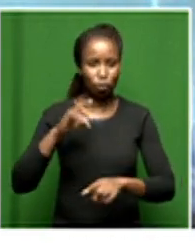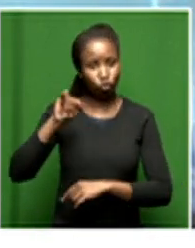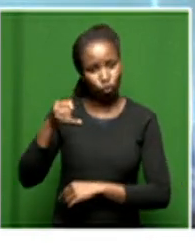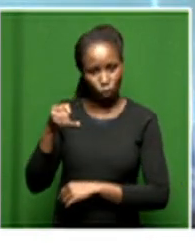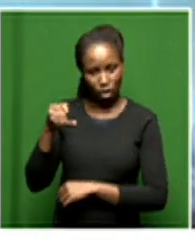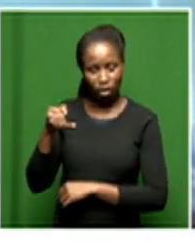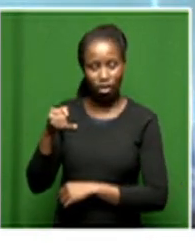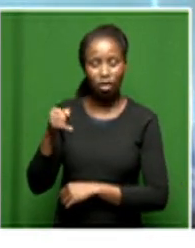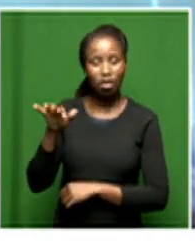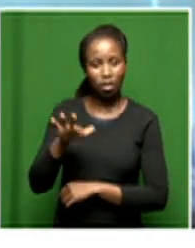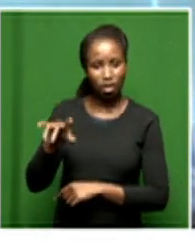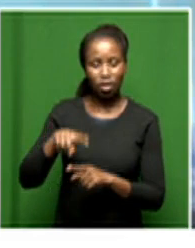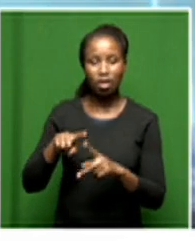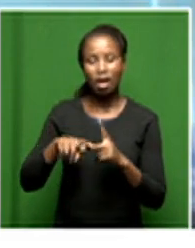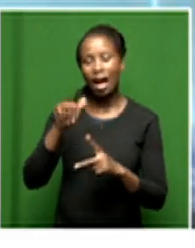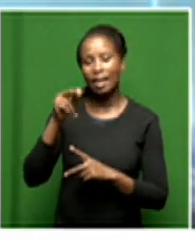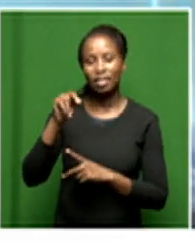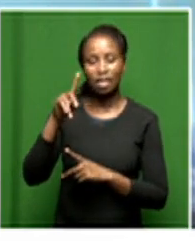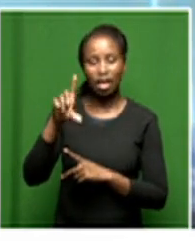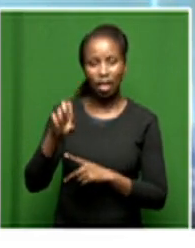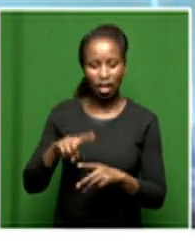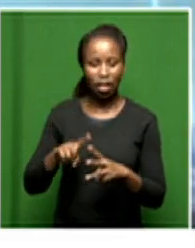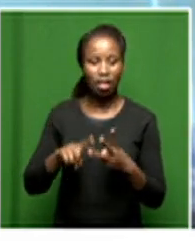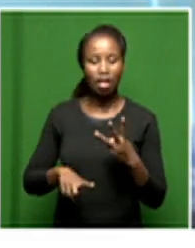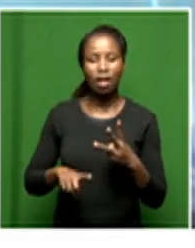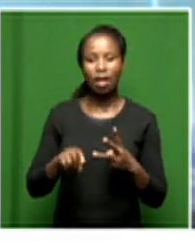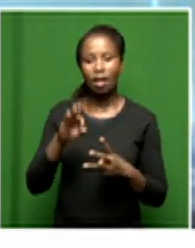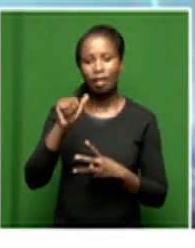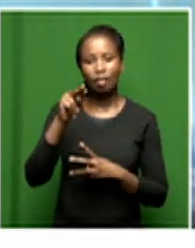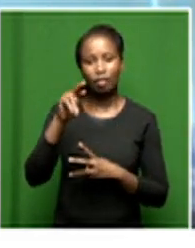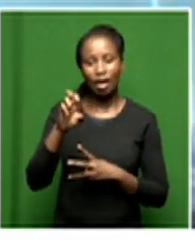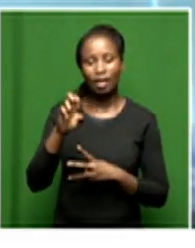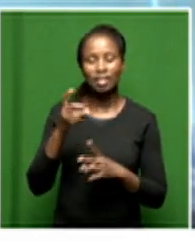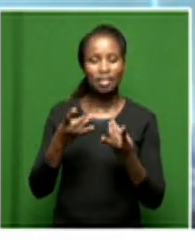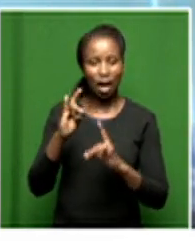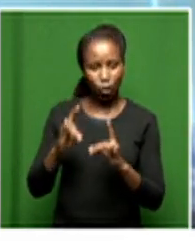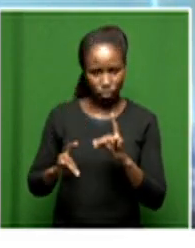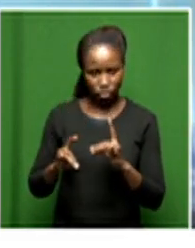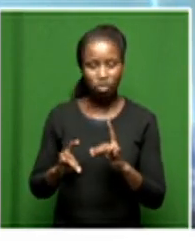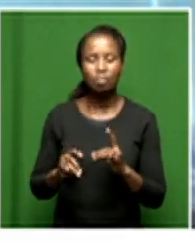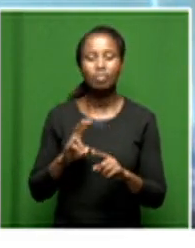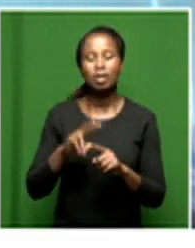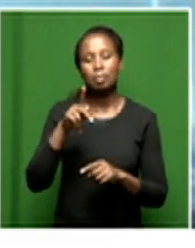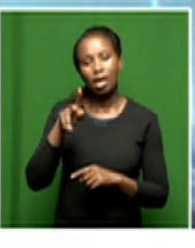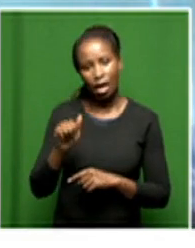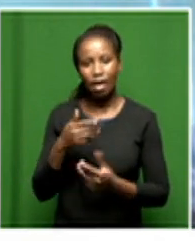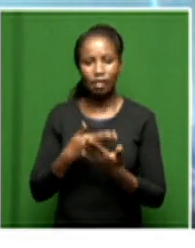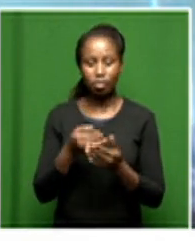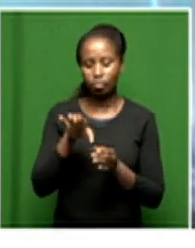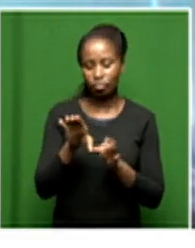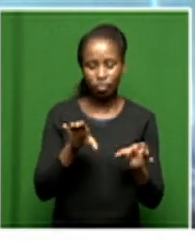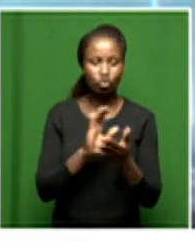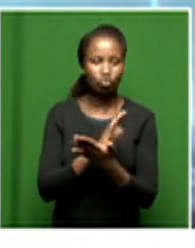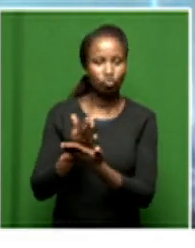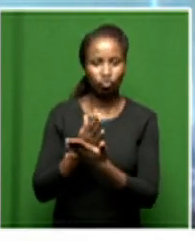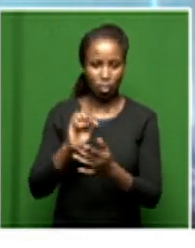southern tip of Johannesburg, in Ennerdale and Finetown. There, the DA and the PA split the vote in